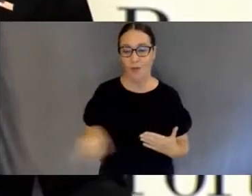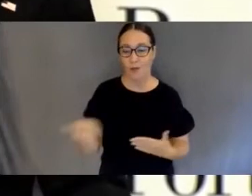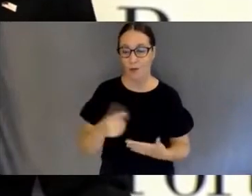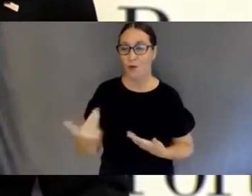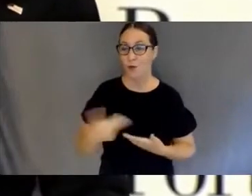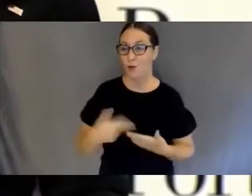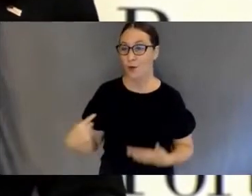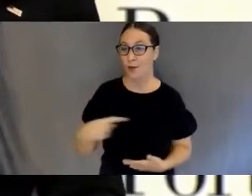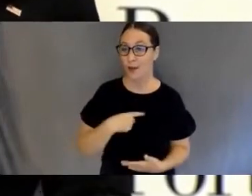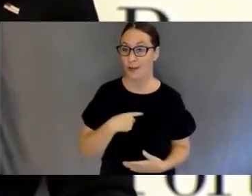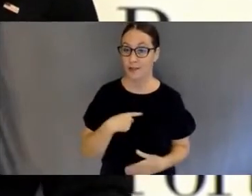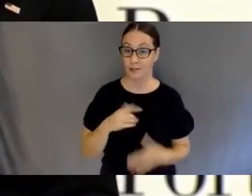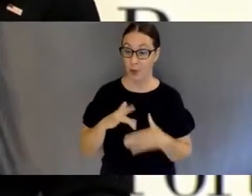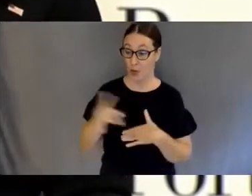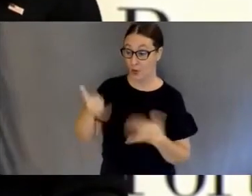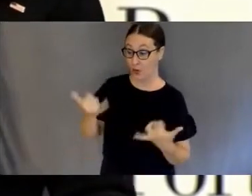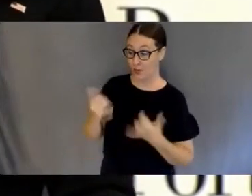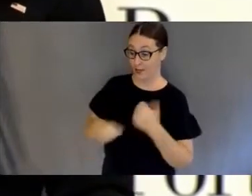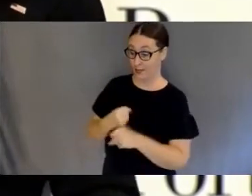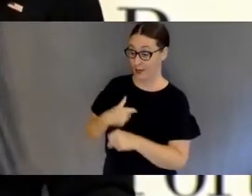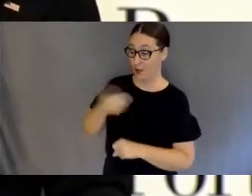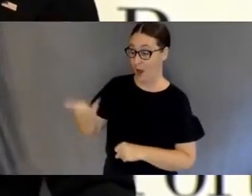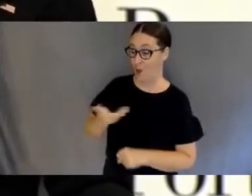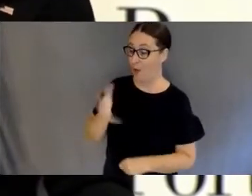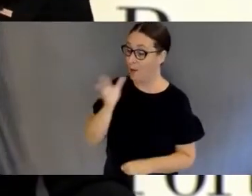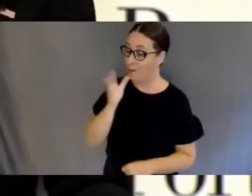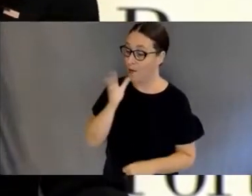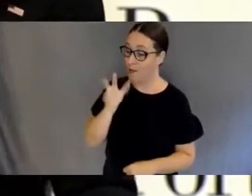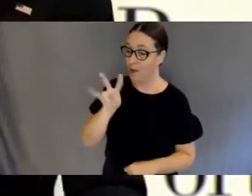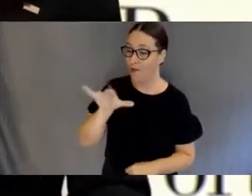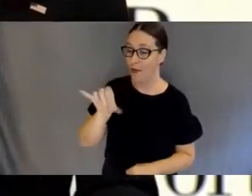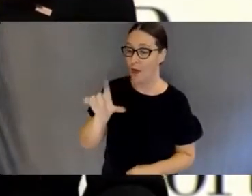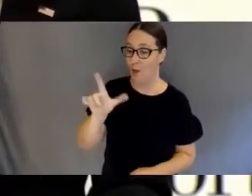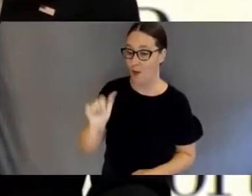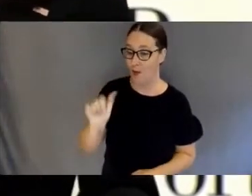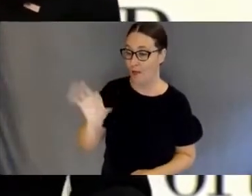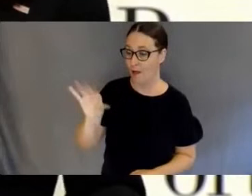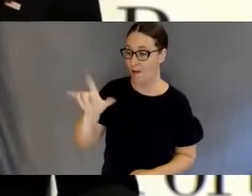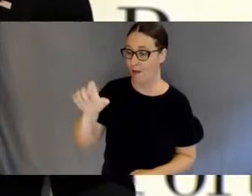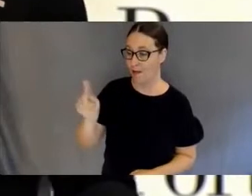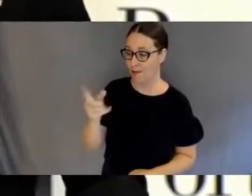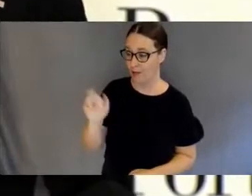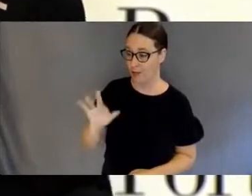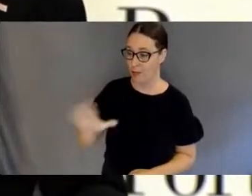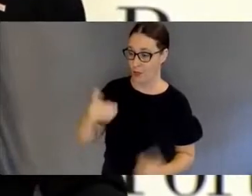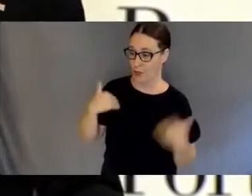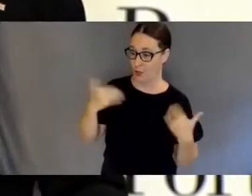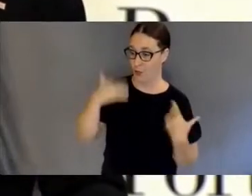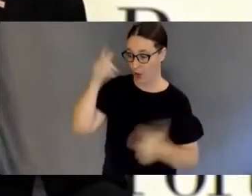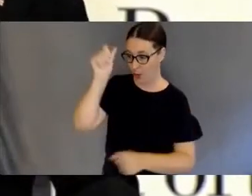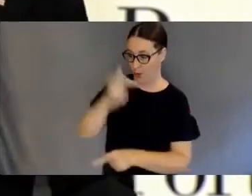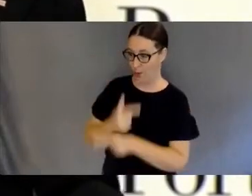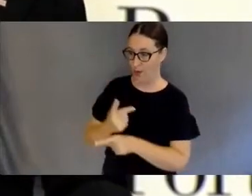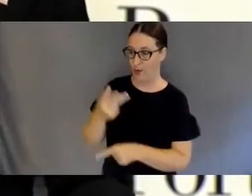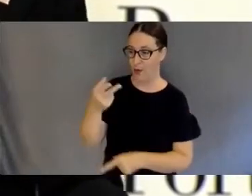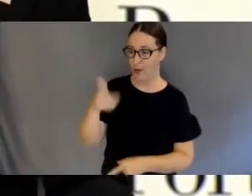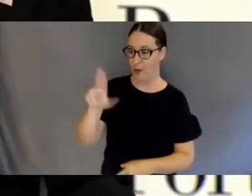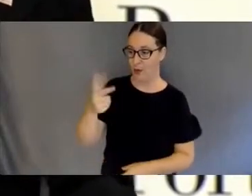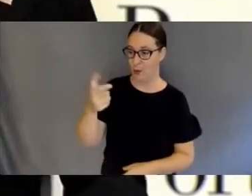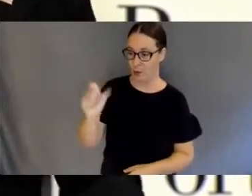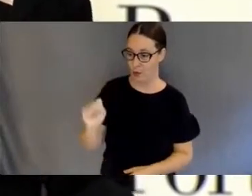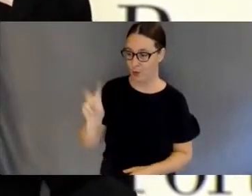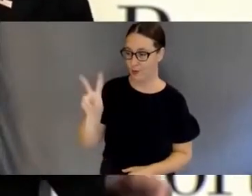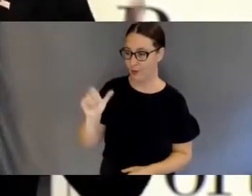welcomed Mother Viola Fletcher and her younger brother, Mr. Hughes Van Ellis, to